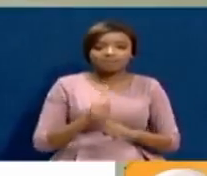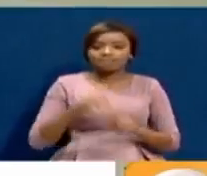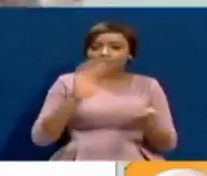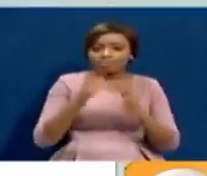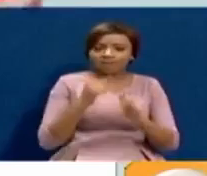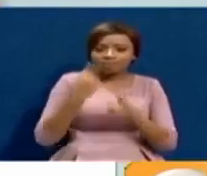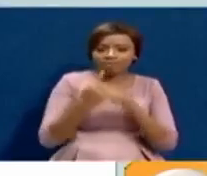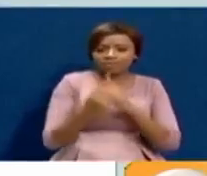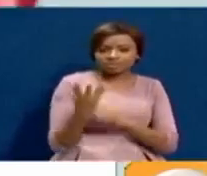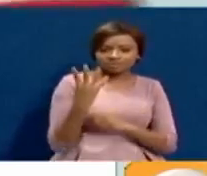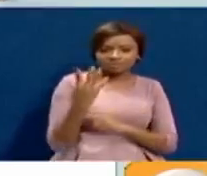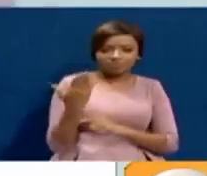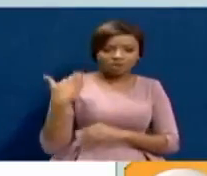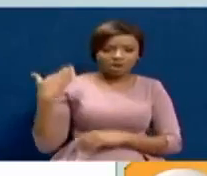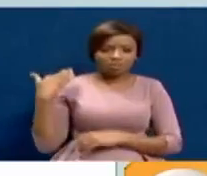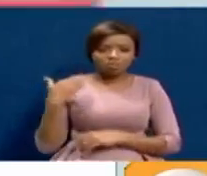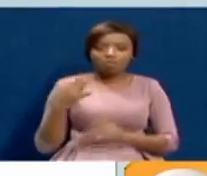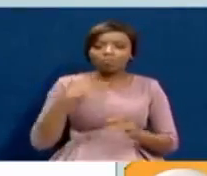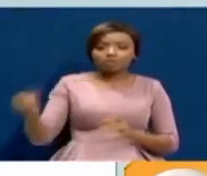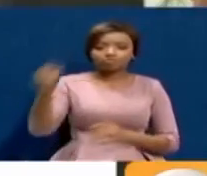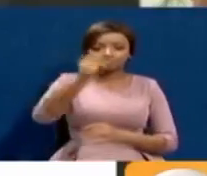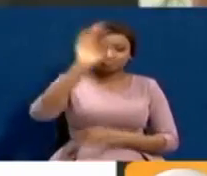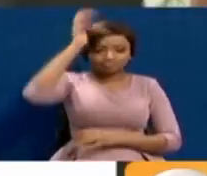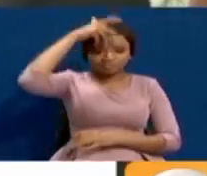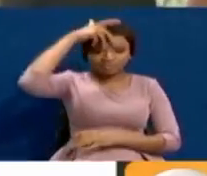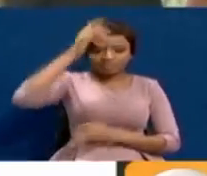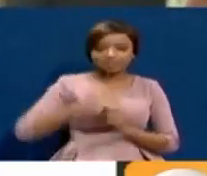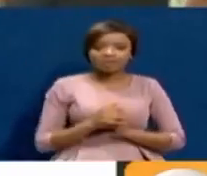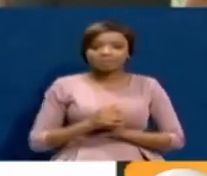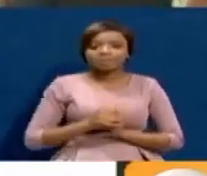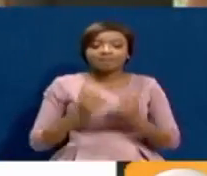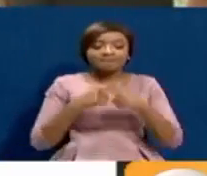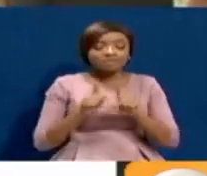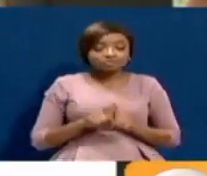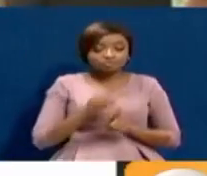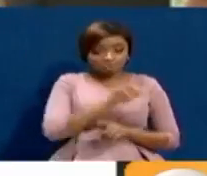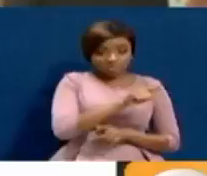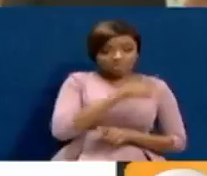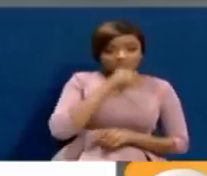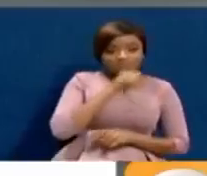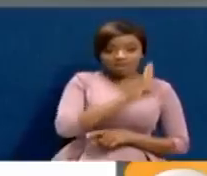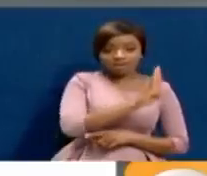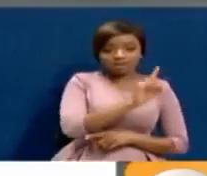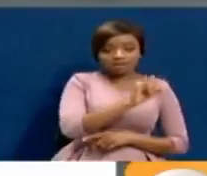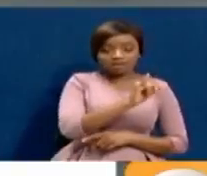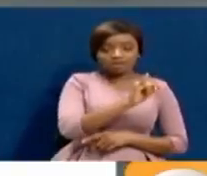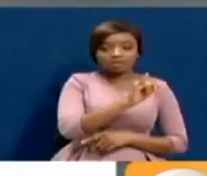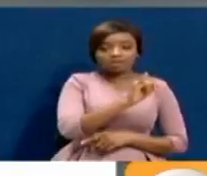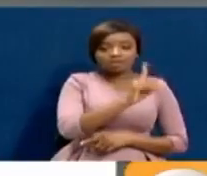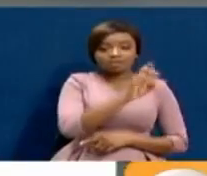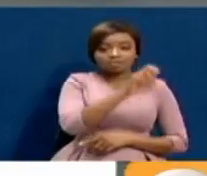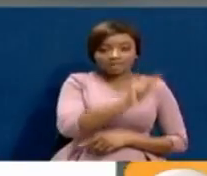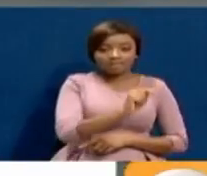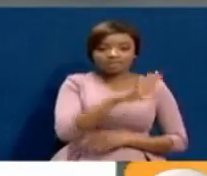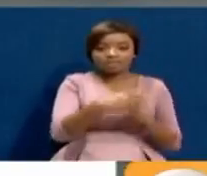4 years ago to elect Donald Trump as U.S. president. Joe Biden seems to have a slight edge over Donald Trump